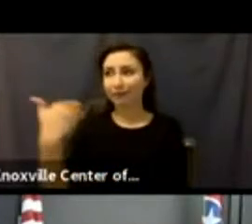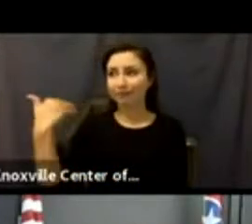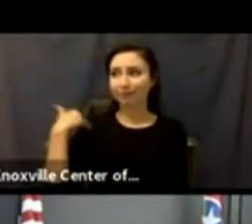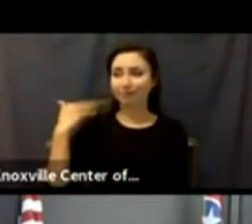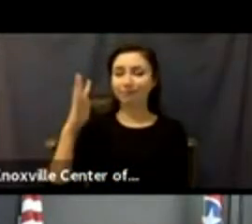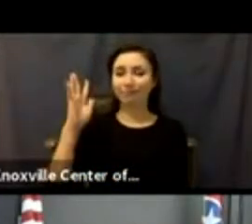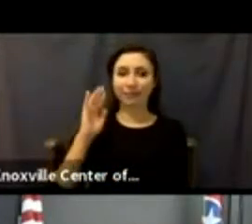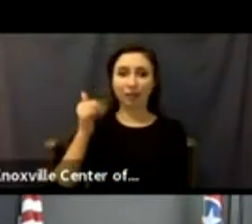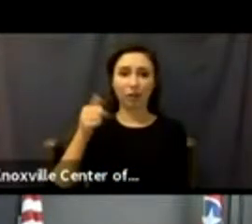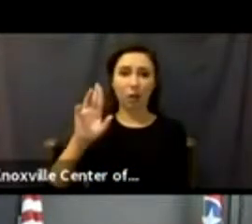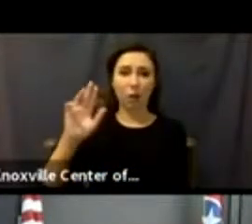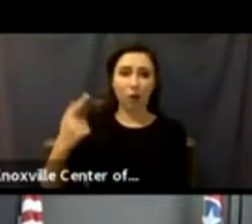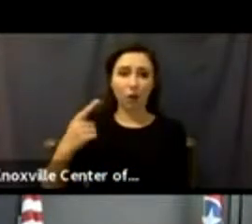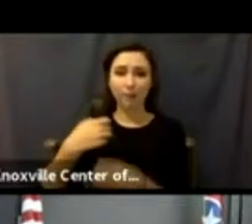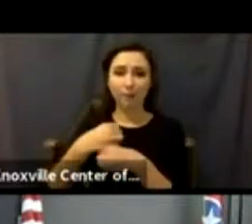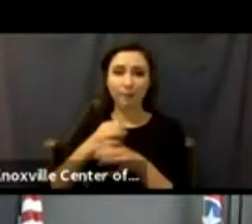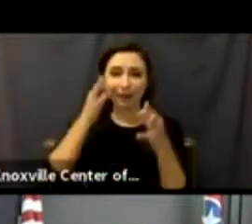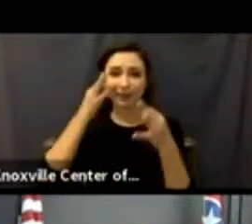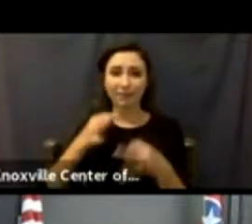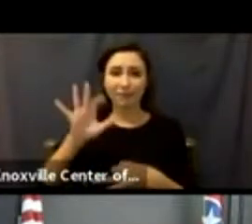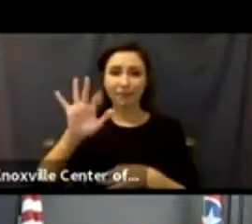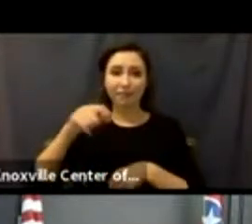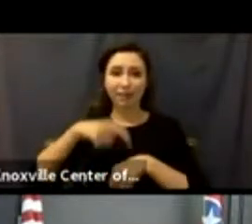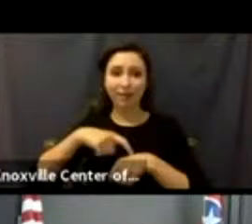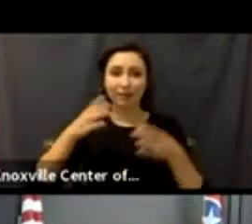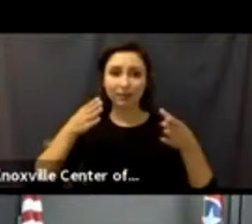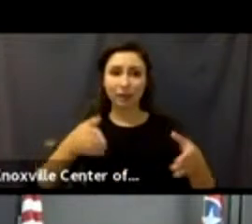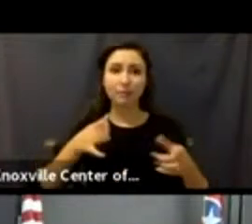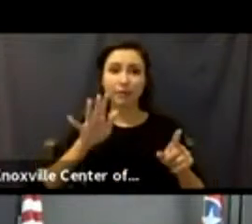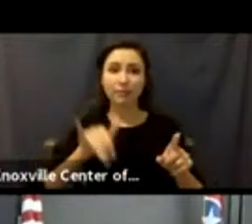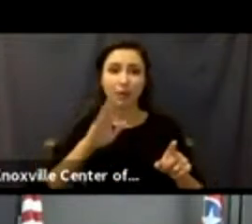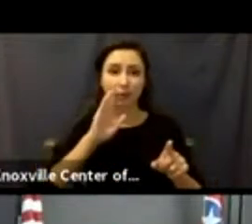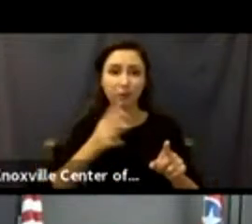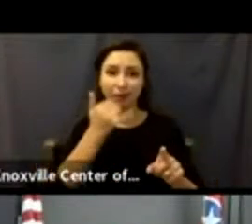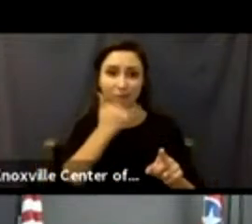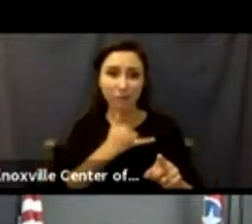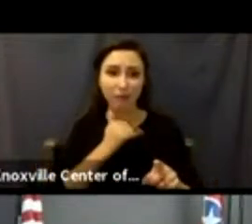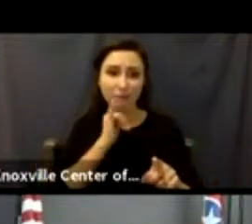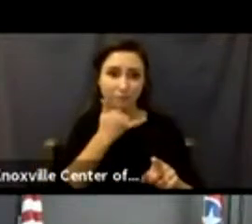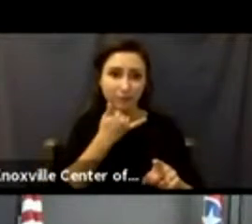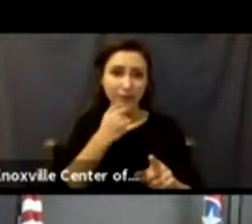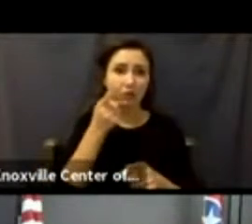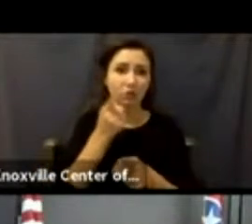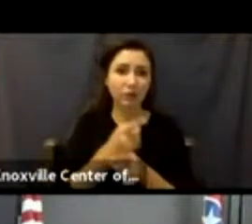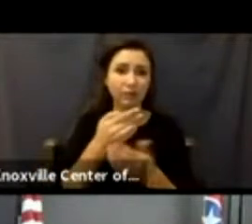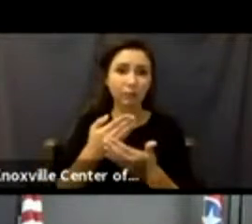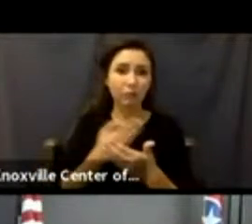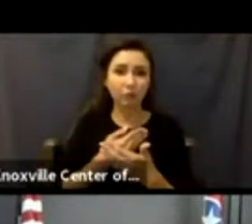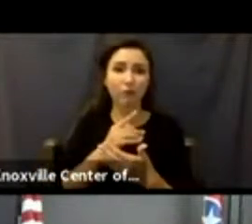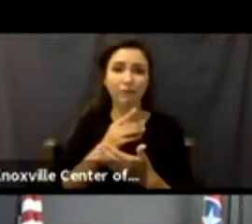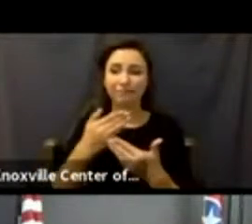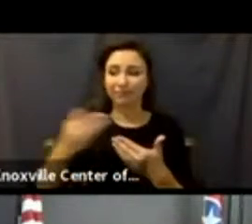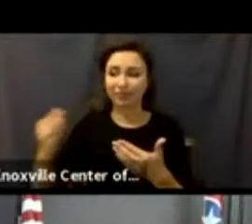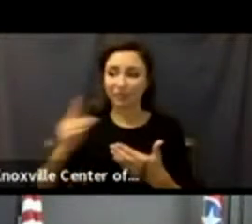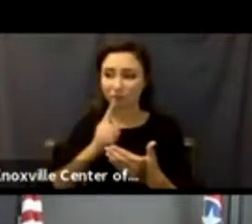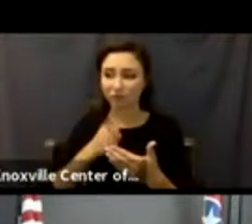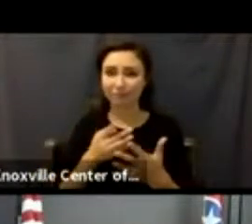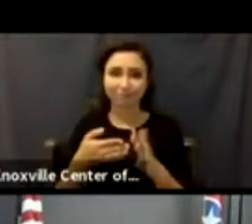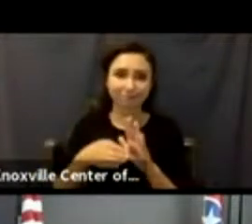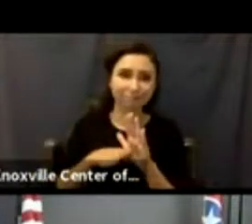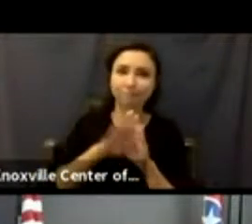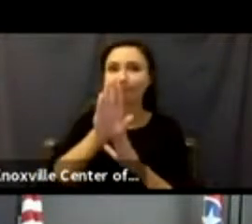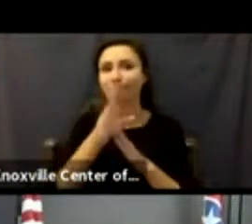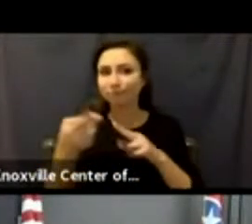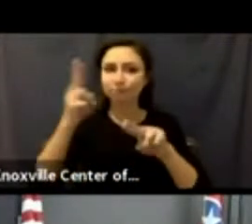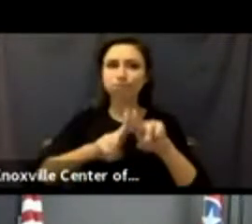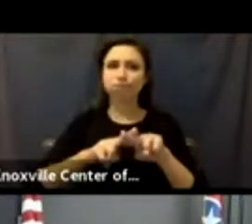and made decisions based on that one period of time, that would have certainly been a mistake, because it was right before things really took off, if they hadn't already taken off by